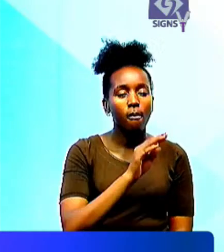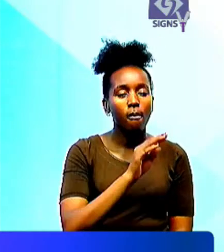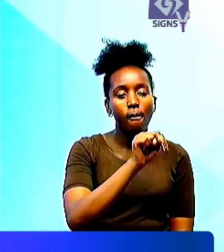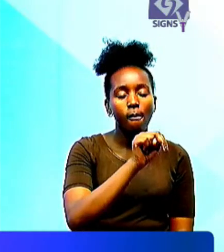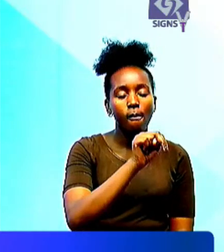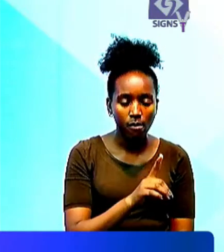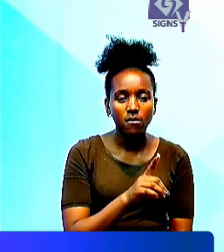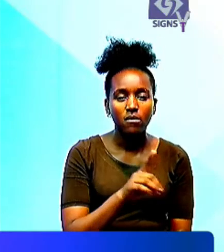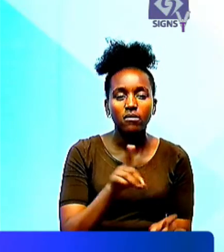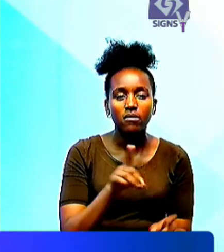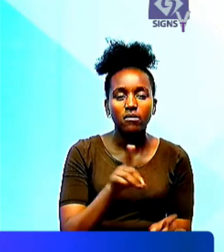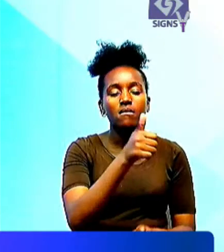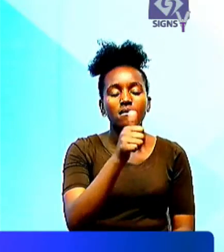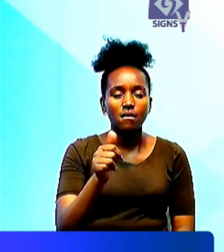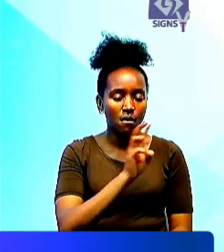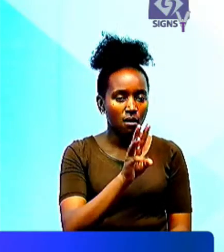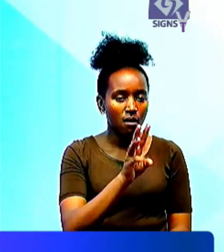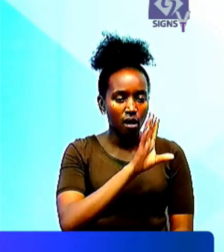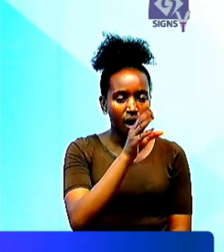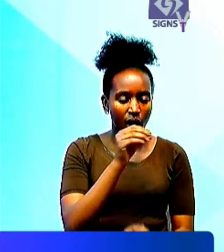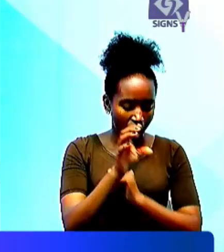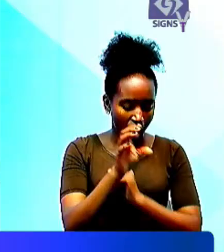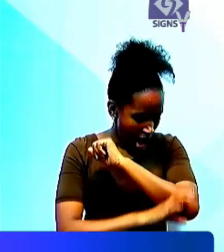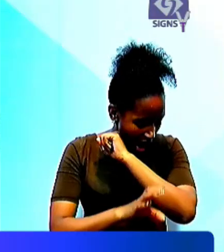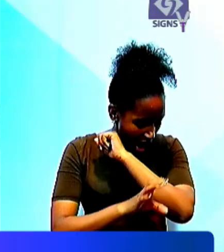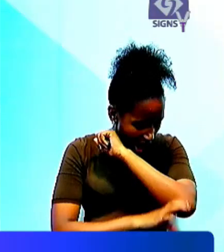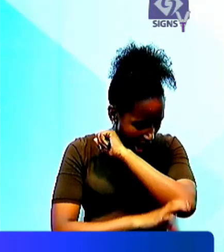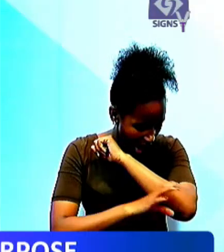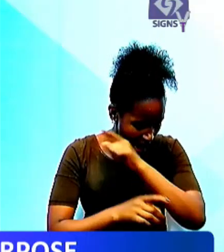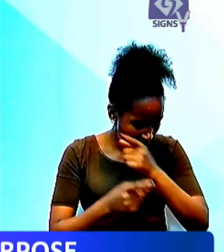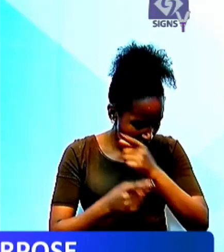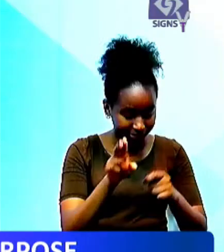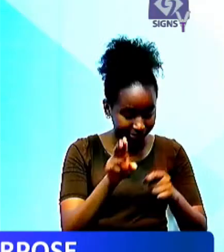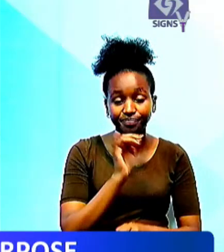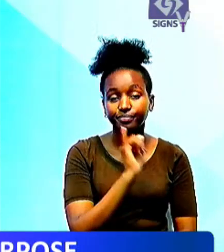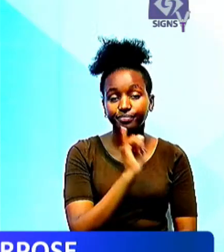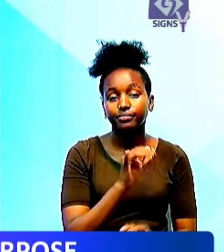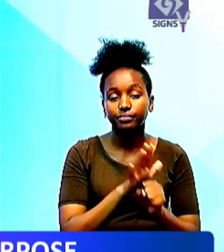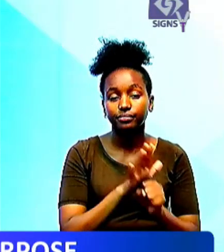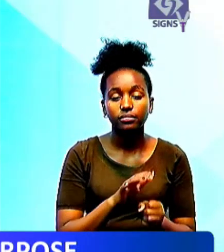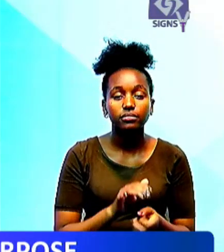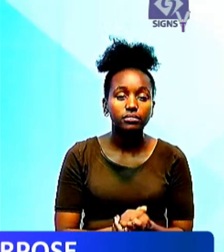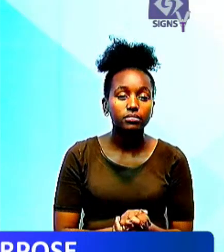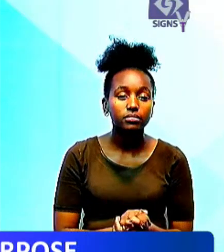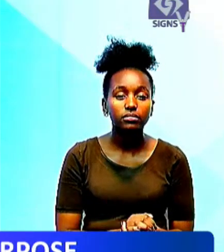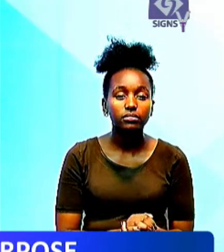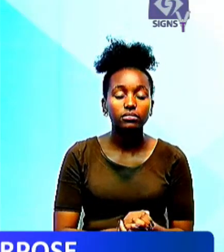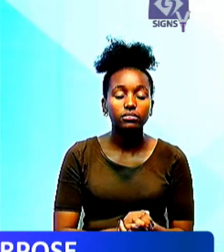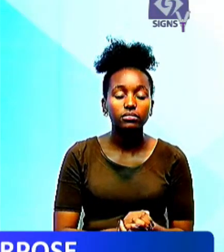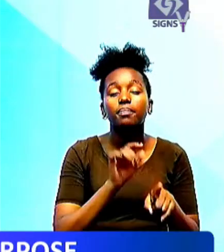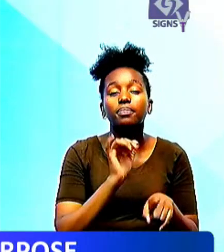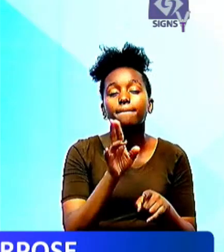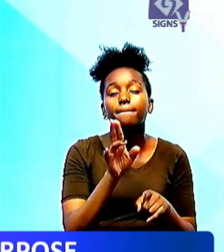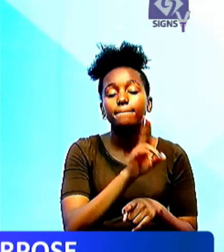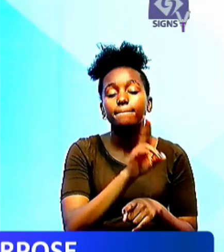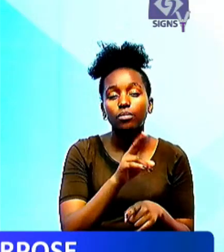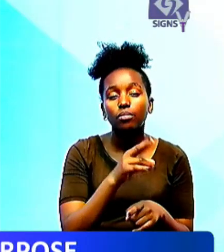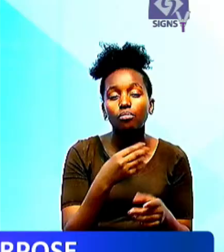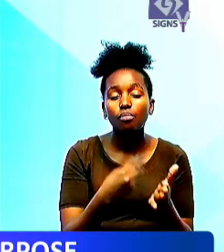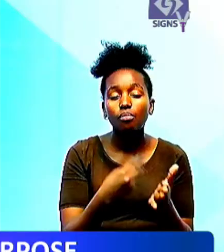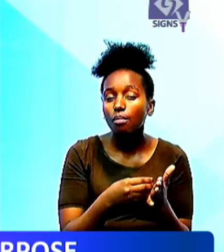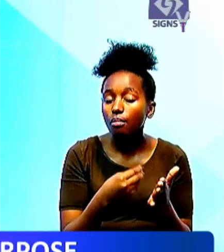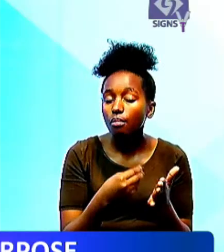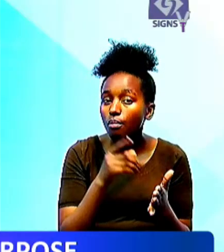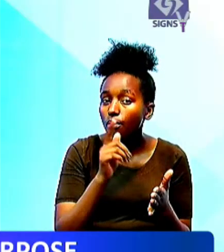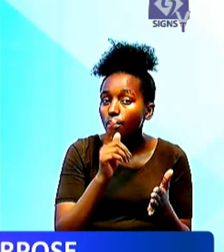have issued that bond and we are seeing it's trading globally. We are seeing that it's denominated in dollar. We see the economies. When